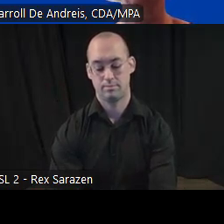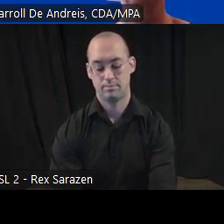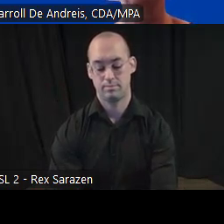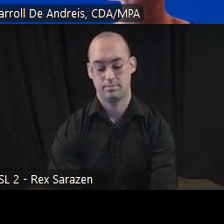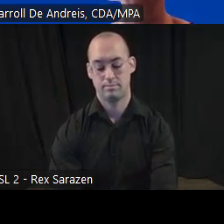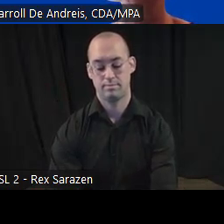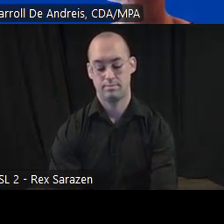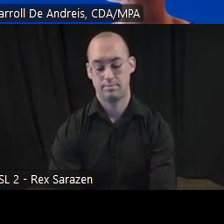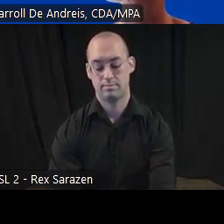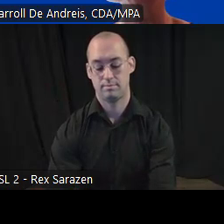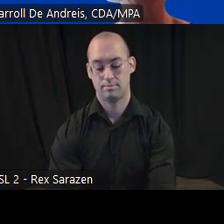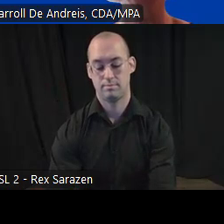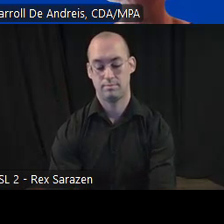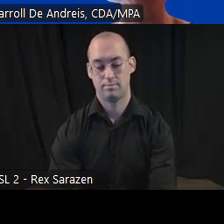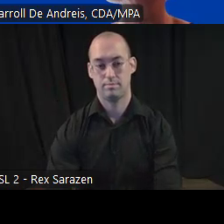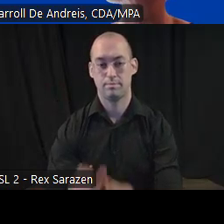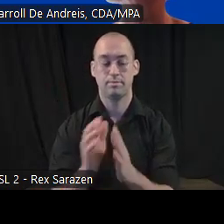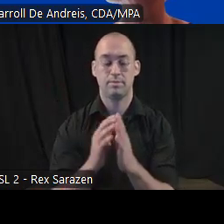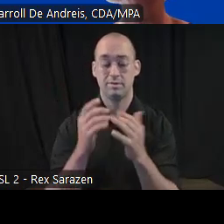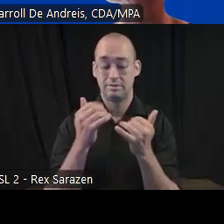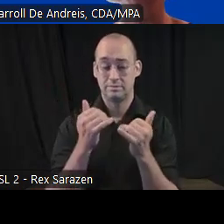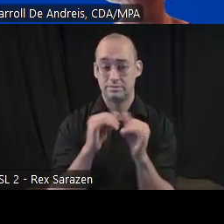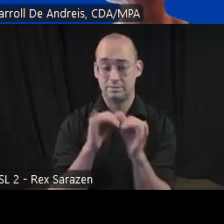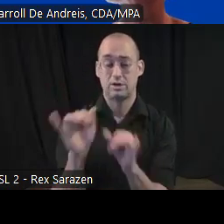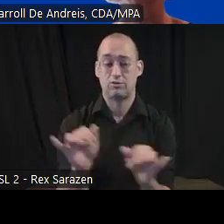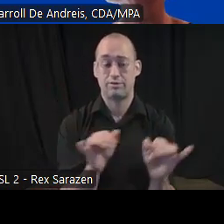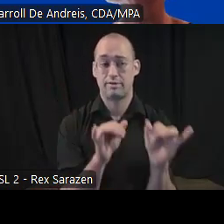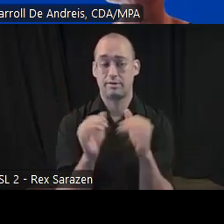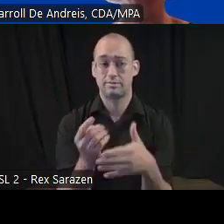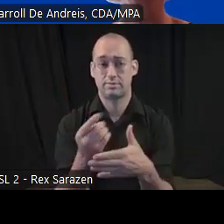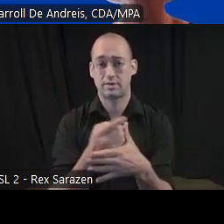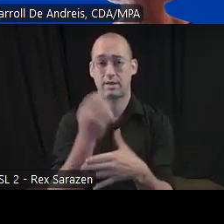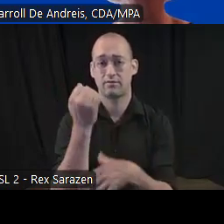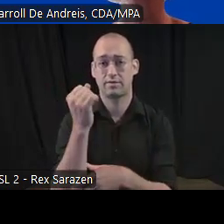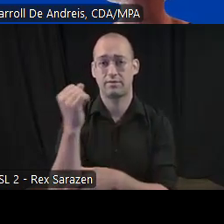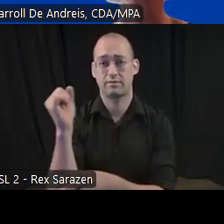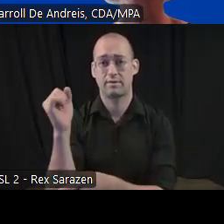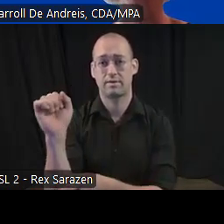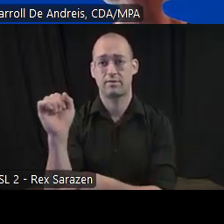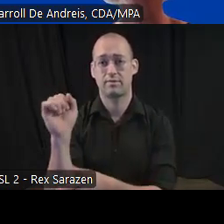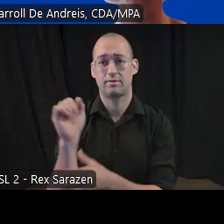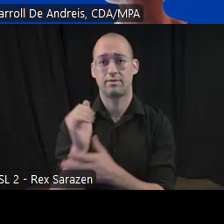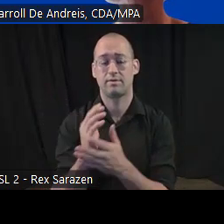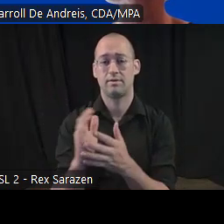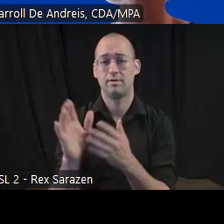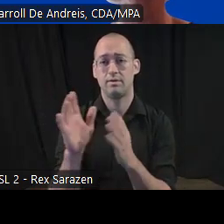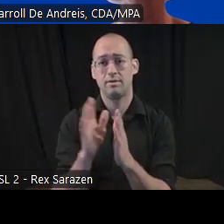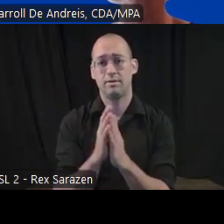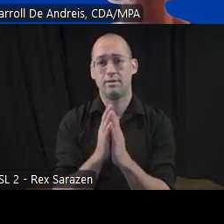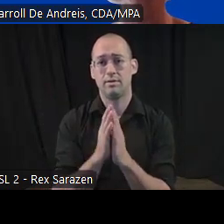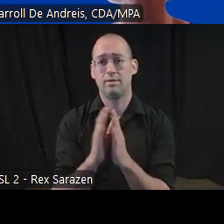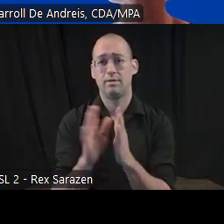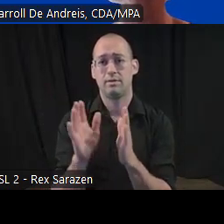Hand and just generally disability advocate. And